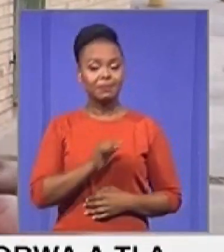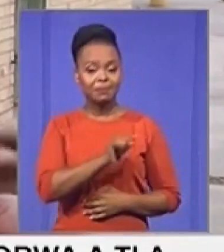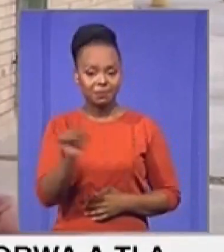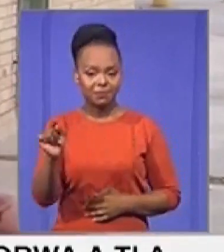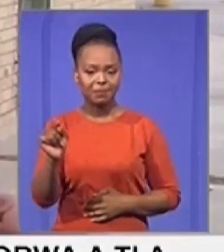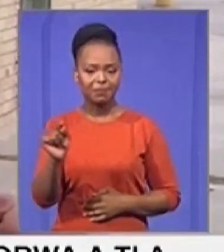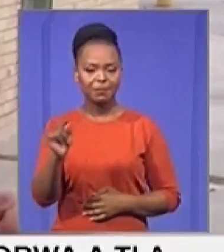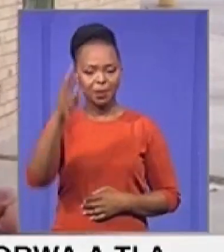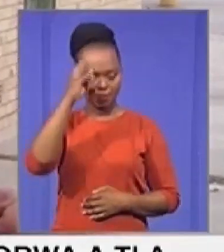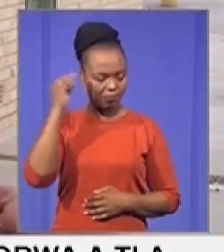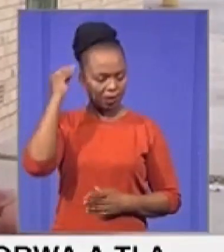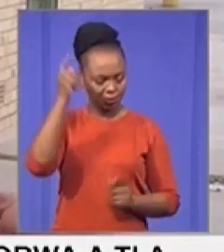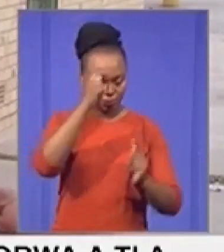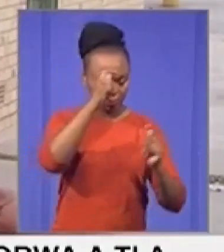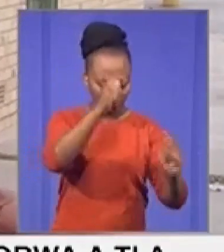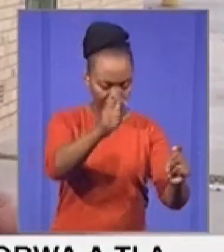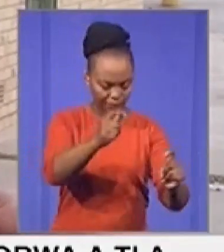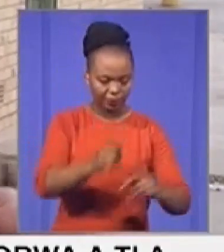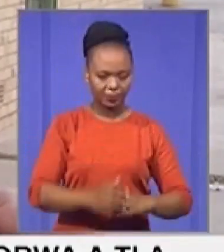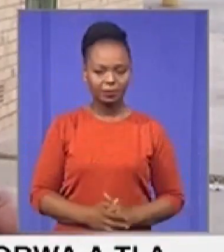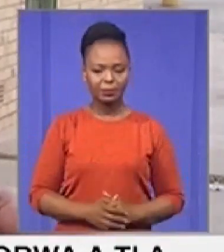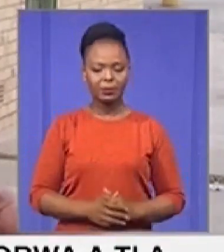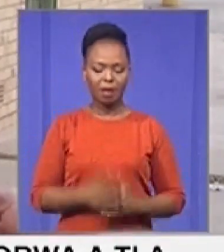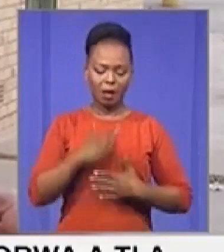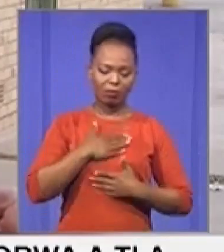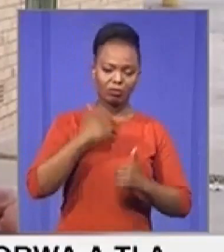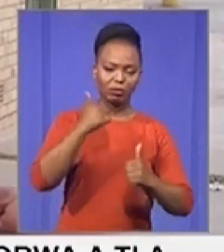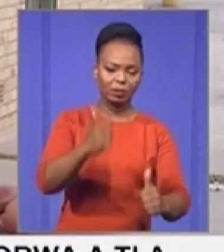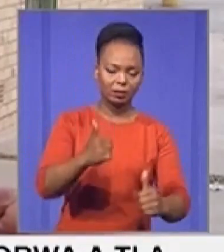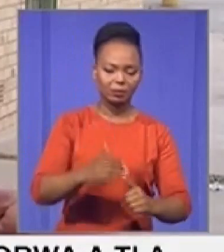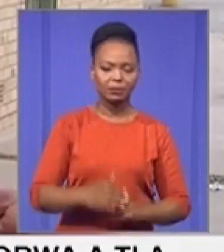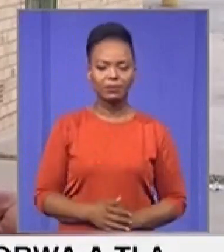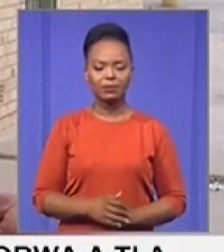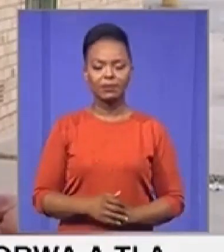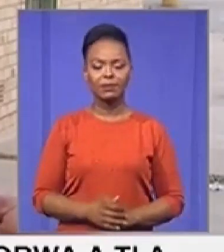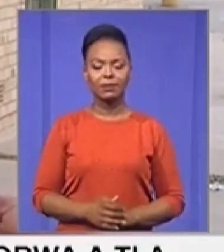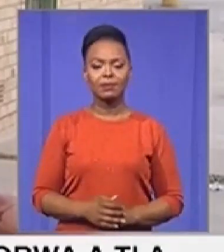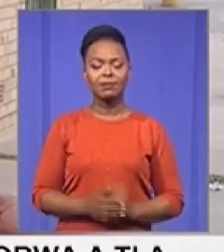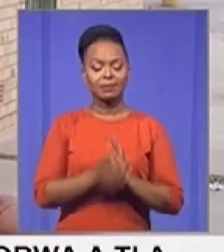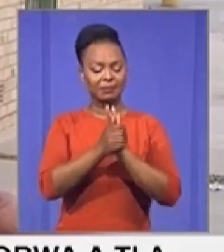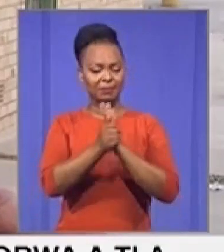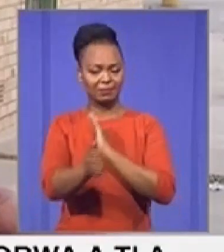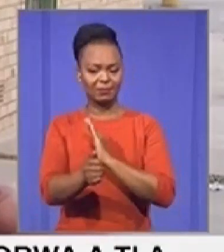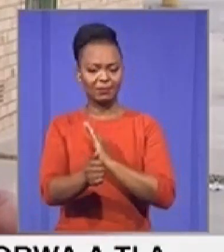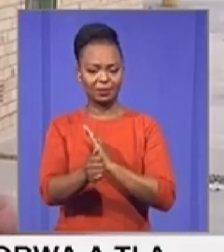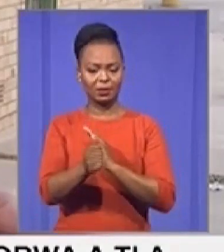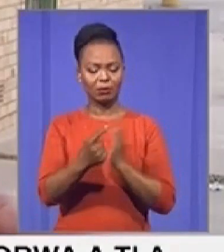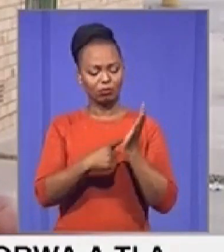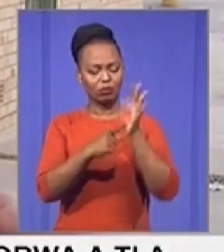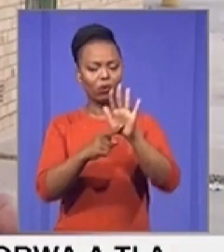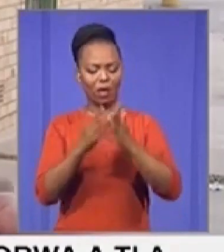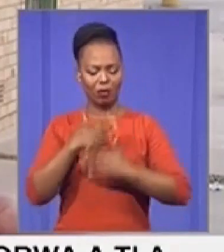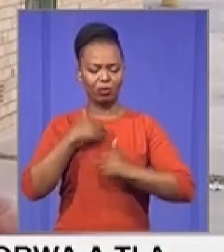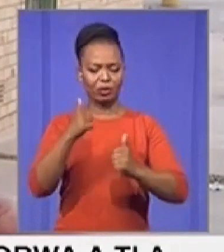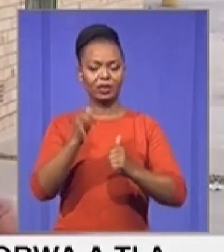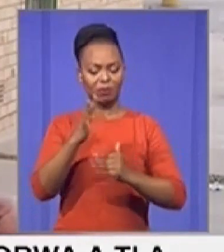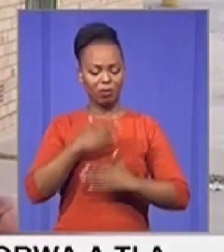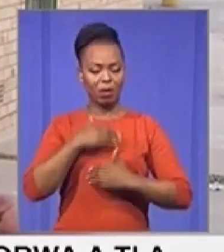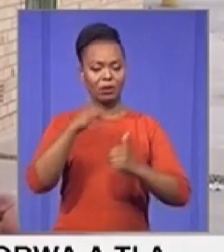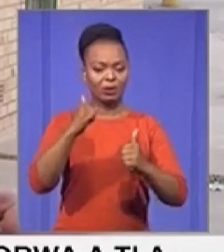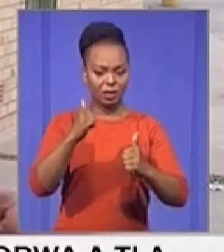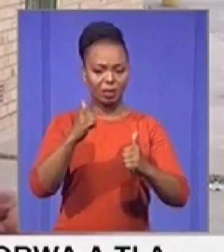they acknowledge you. You know, they appreciate you. They say the scarcest resource is appreciation. You know, if you appreciate